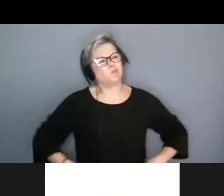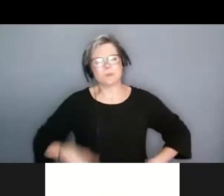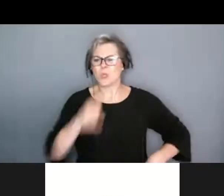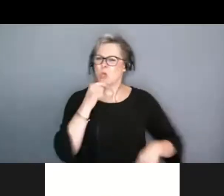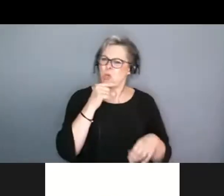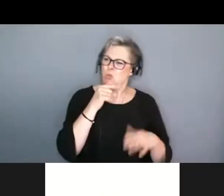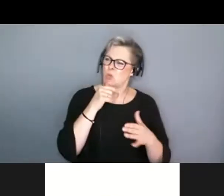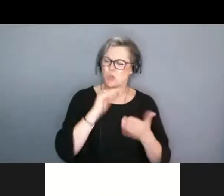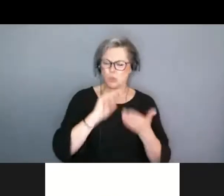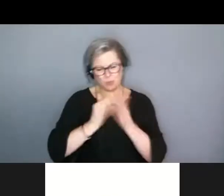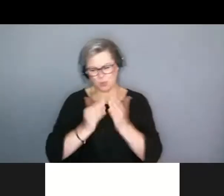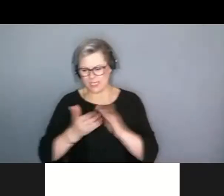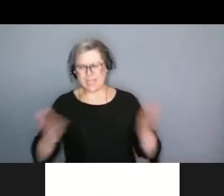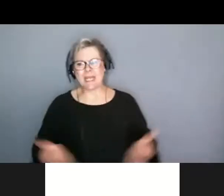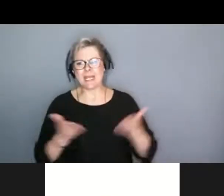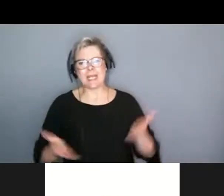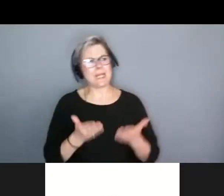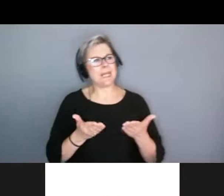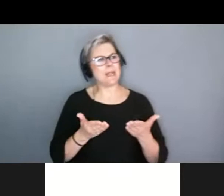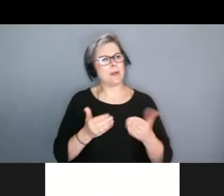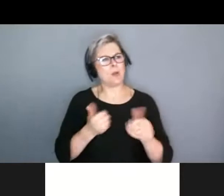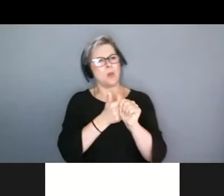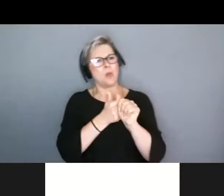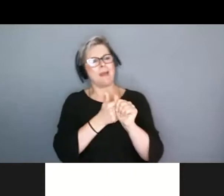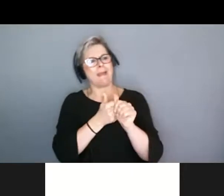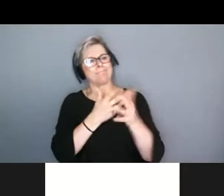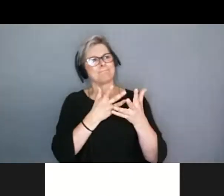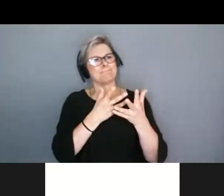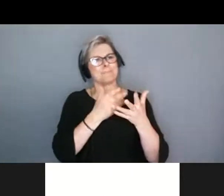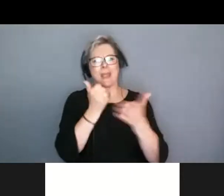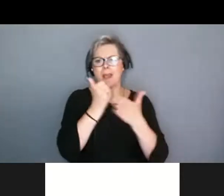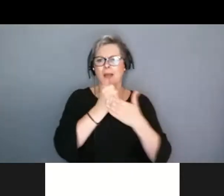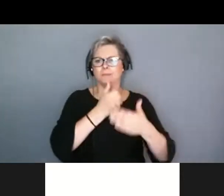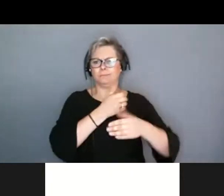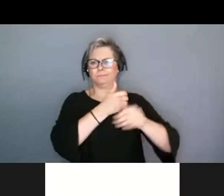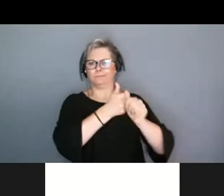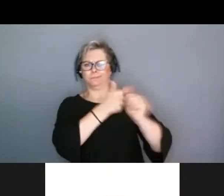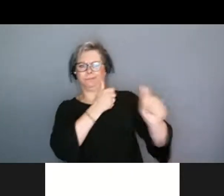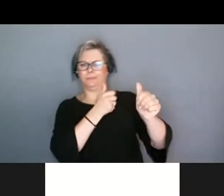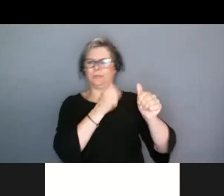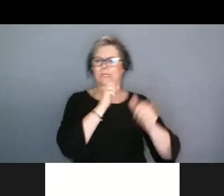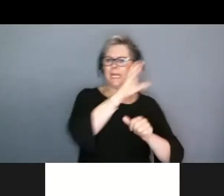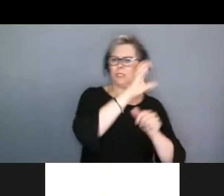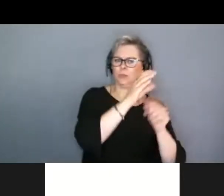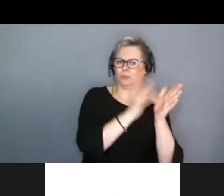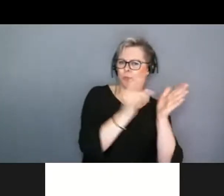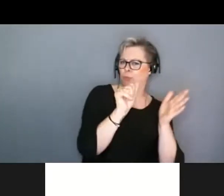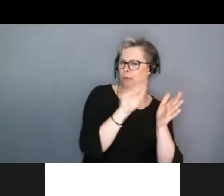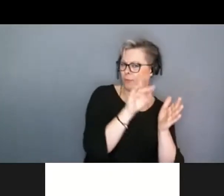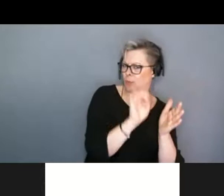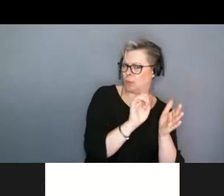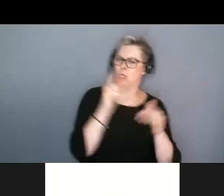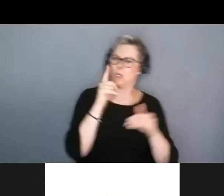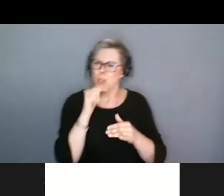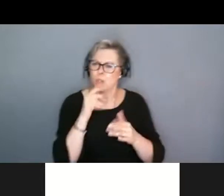actively working to prevent elder abuse. Who are our resources? Who are our allies in the community? Those are the people that we want